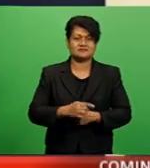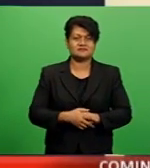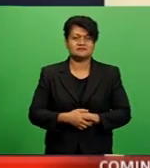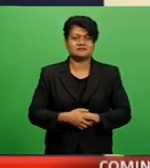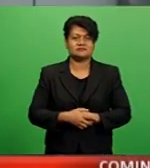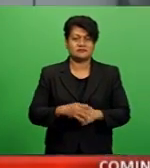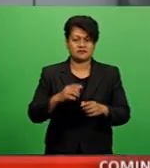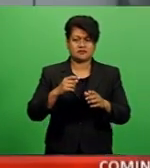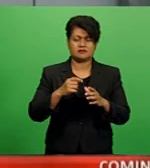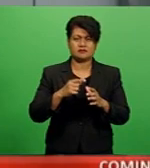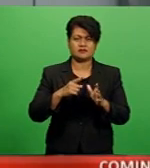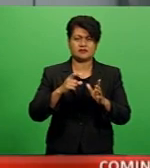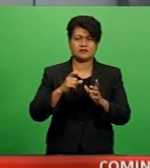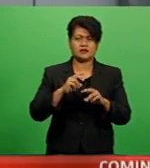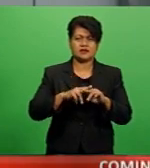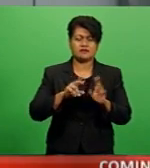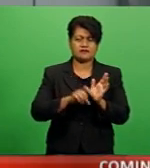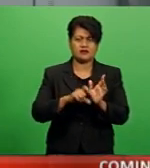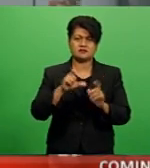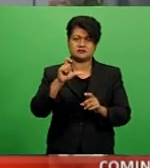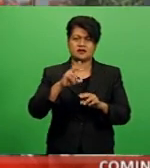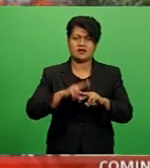acting CEO for FRCS.